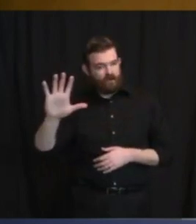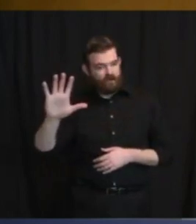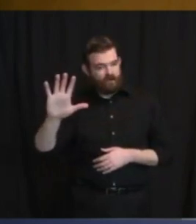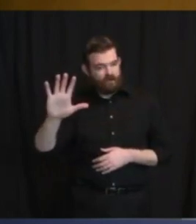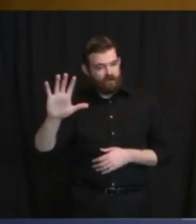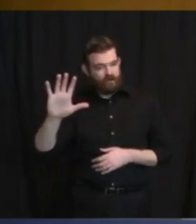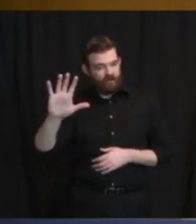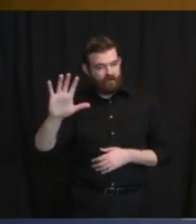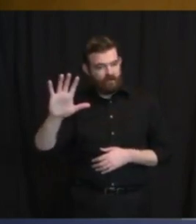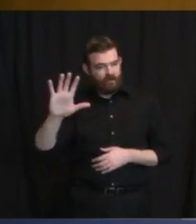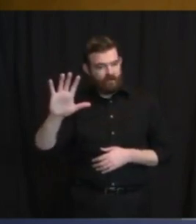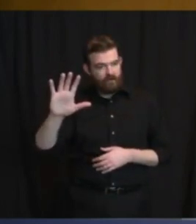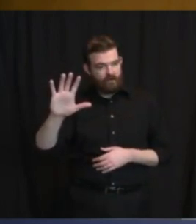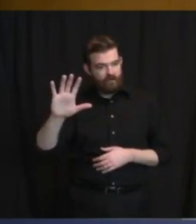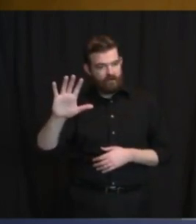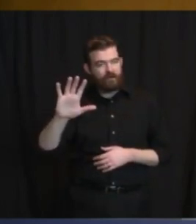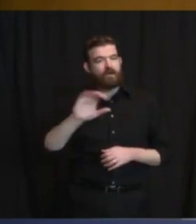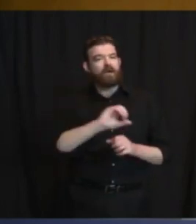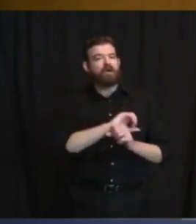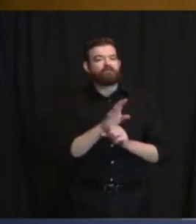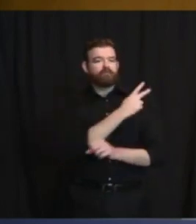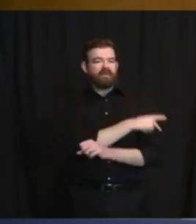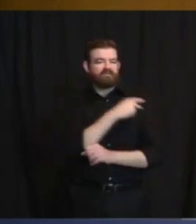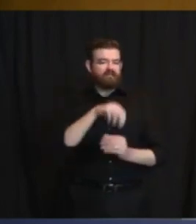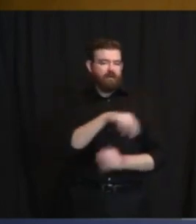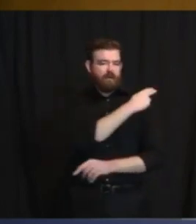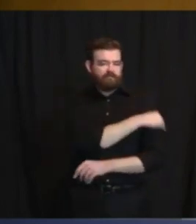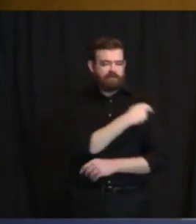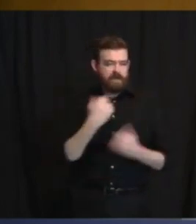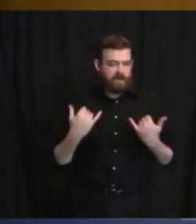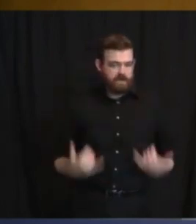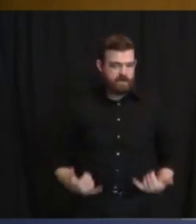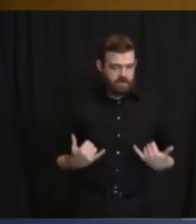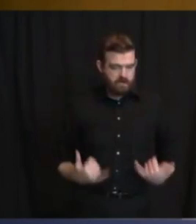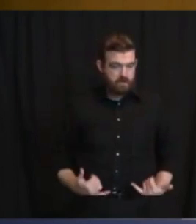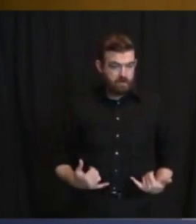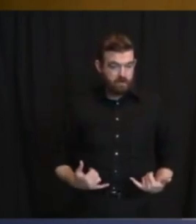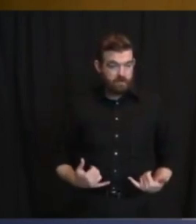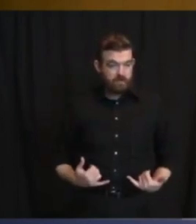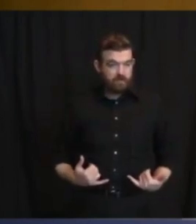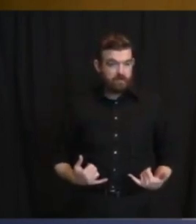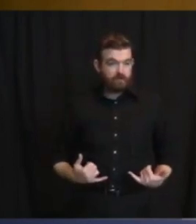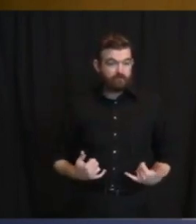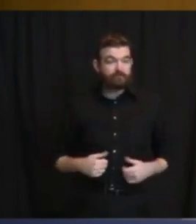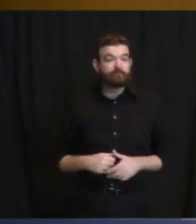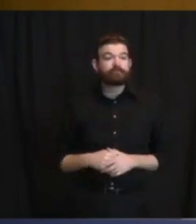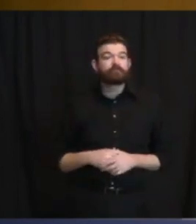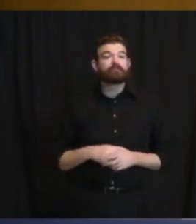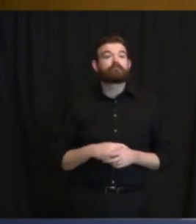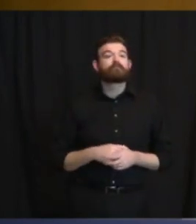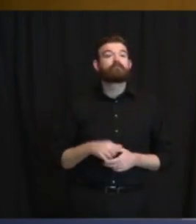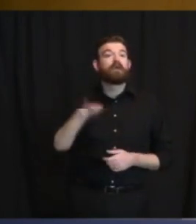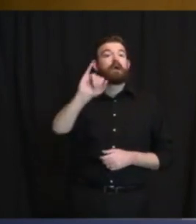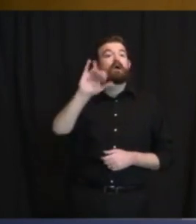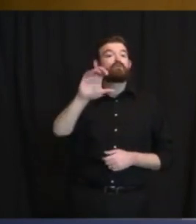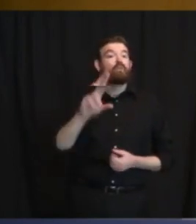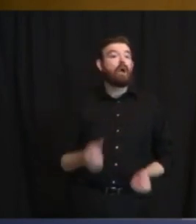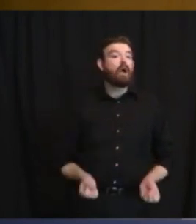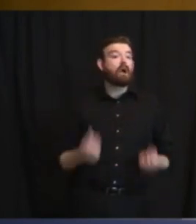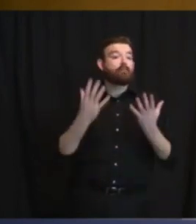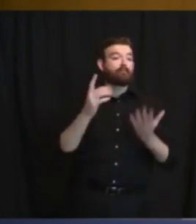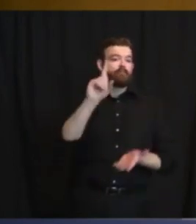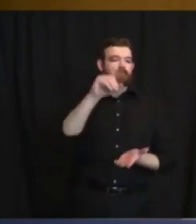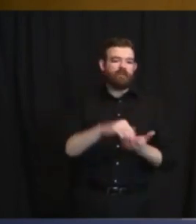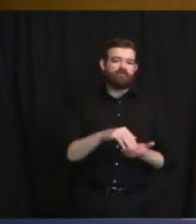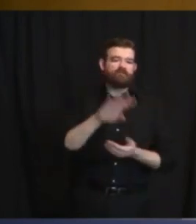COVID-19 individuals or persons under investigation. And there are 1,439 individuals in critical